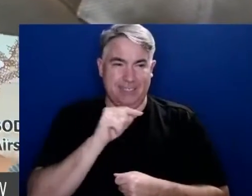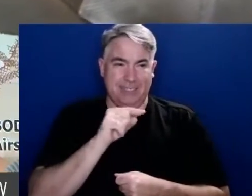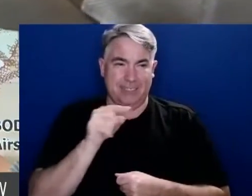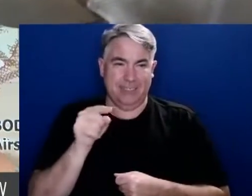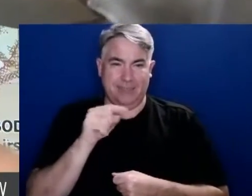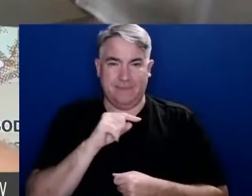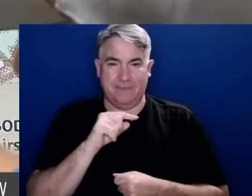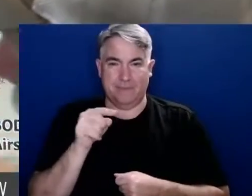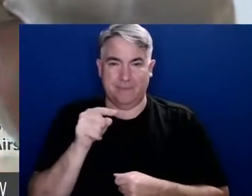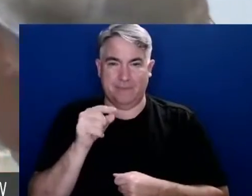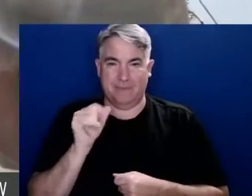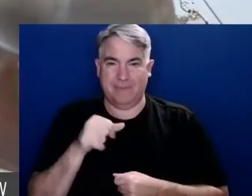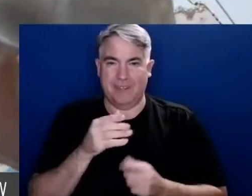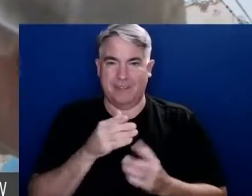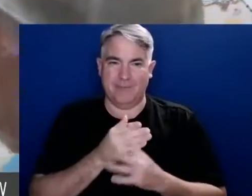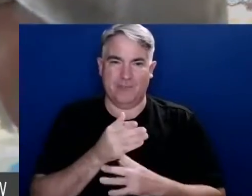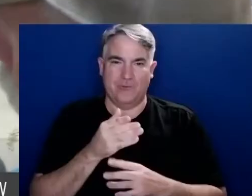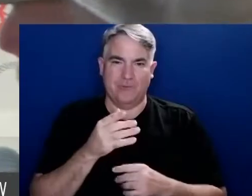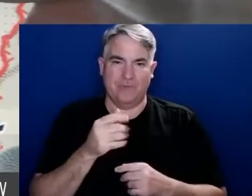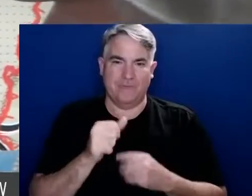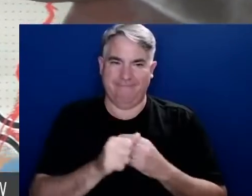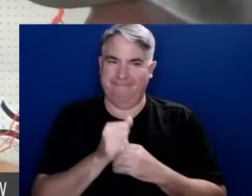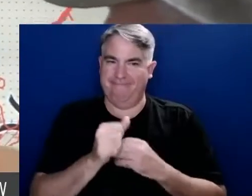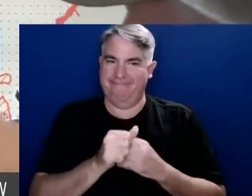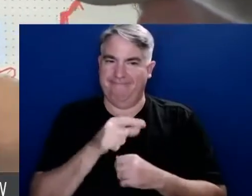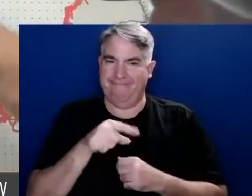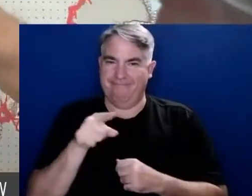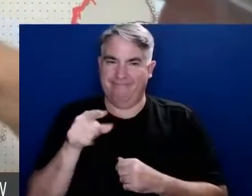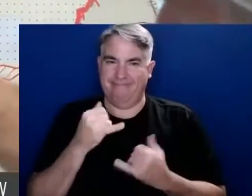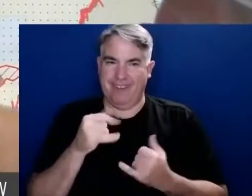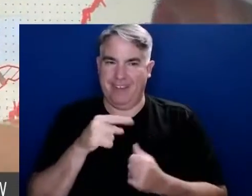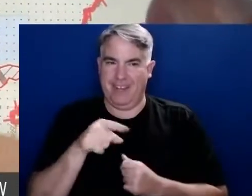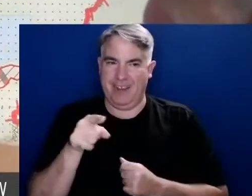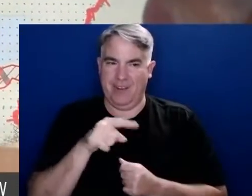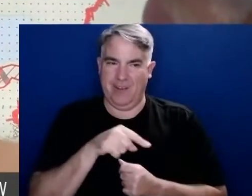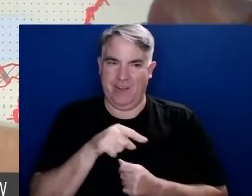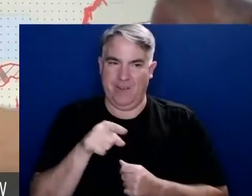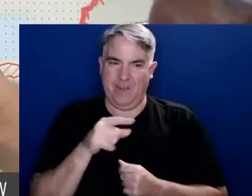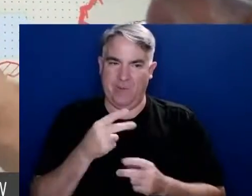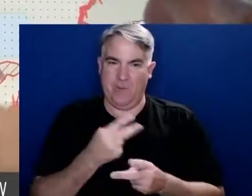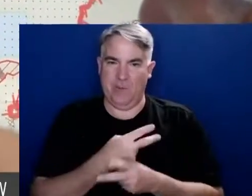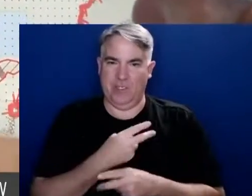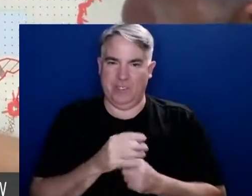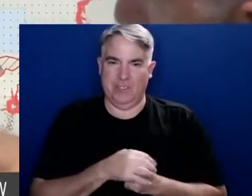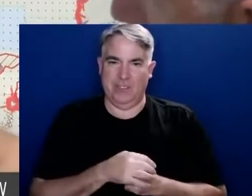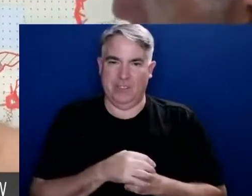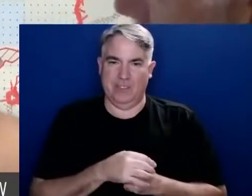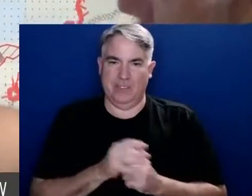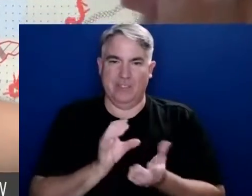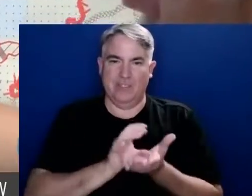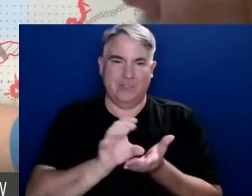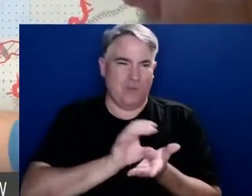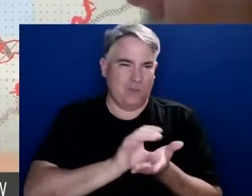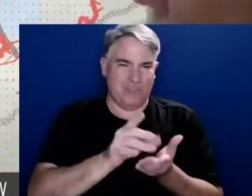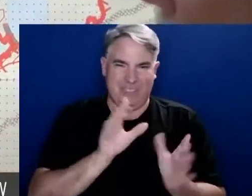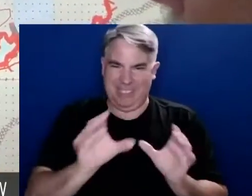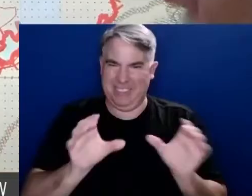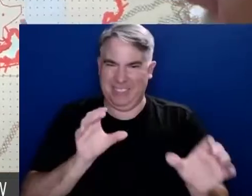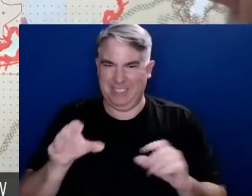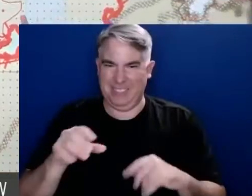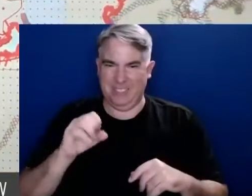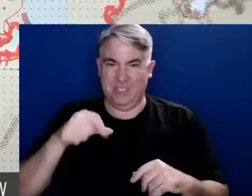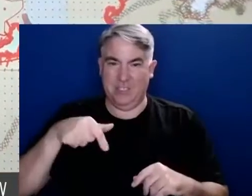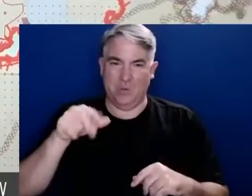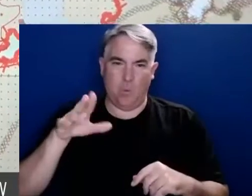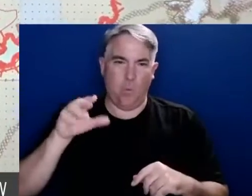area and all the way back, all this dozer line coming through Squaw Valley and then back over to the Walker